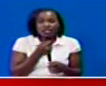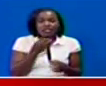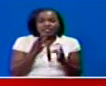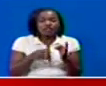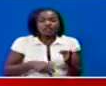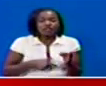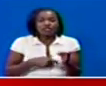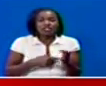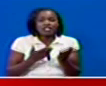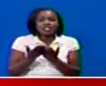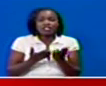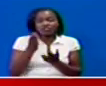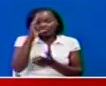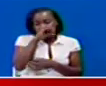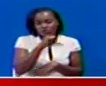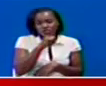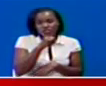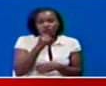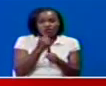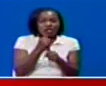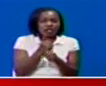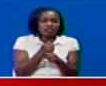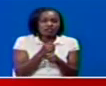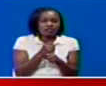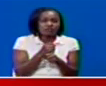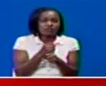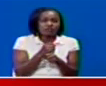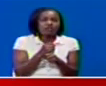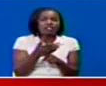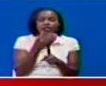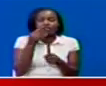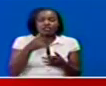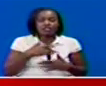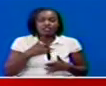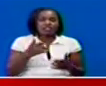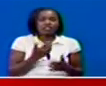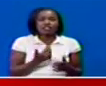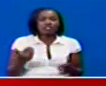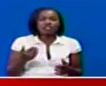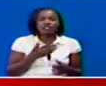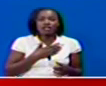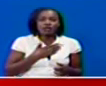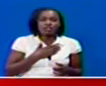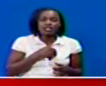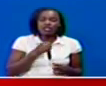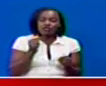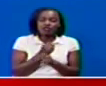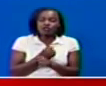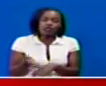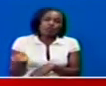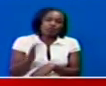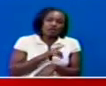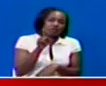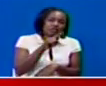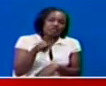the services we should, we will act in the best interest of our children. We cannot go back on this. We cannot afford to make a